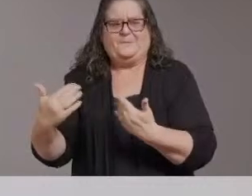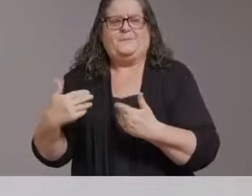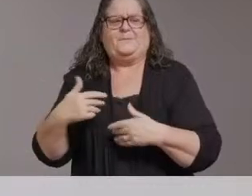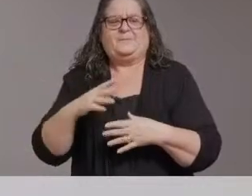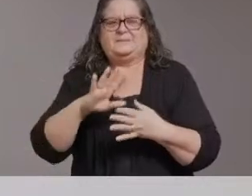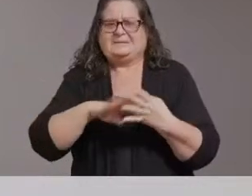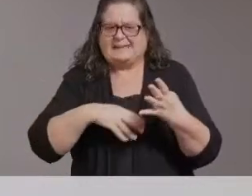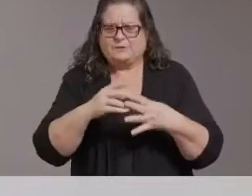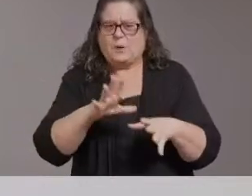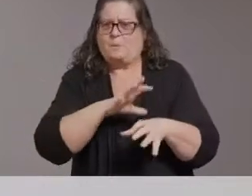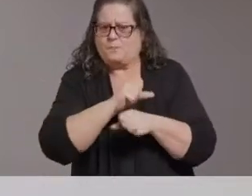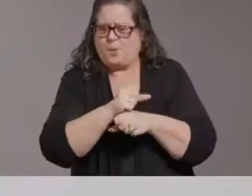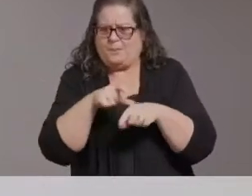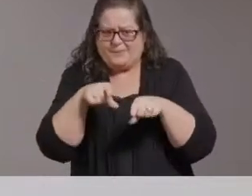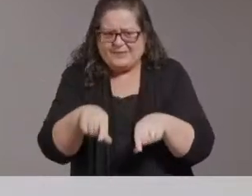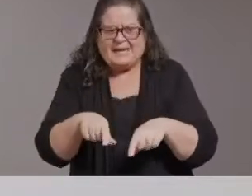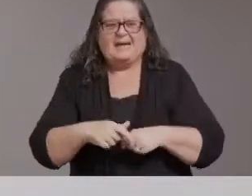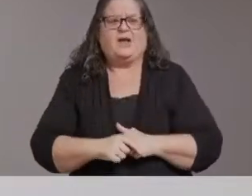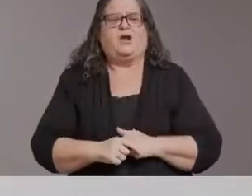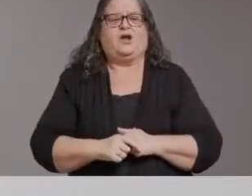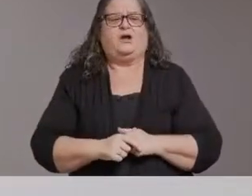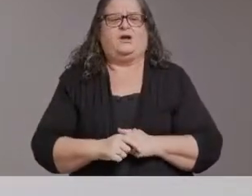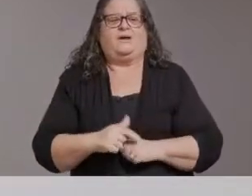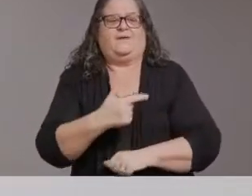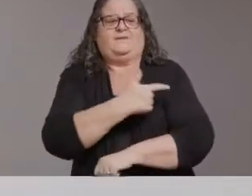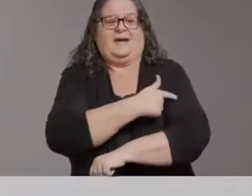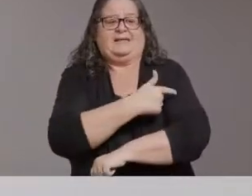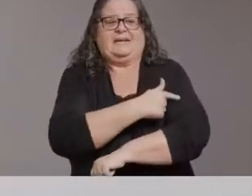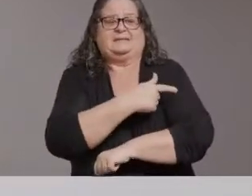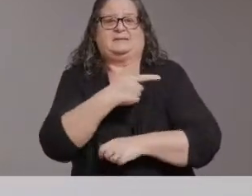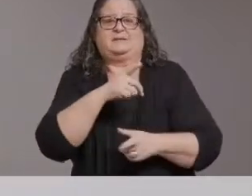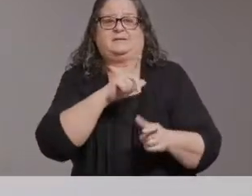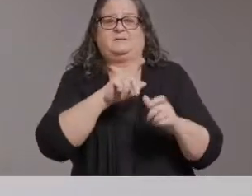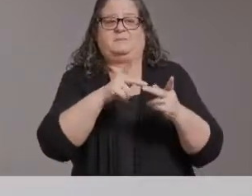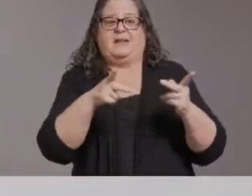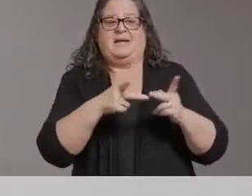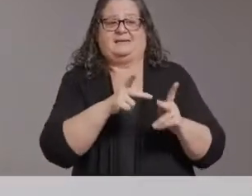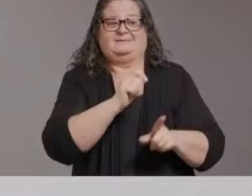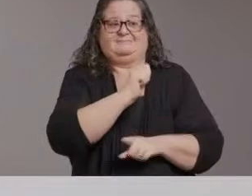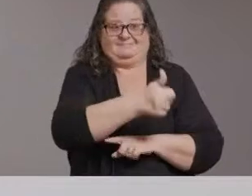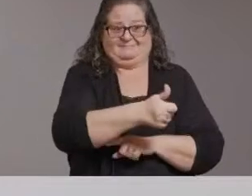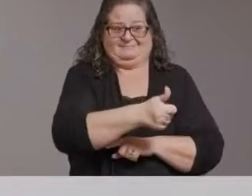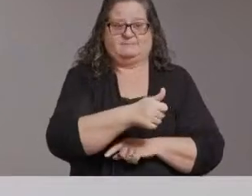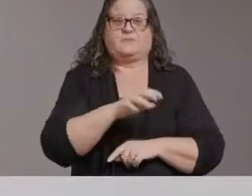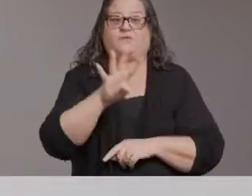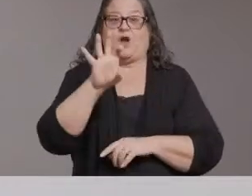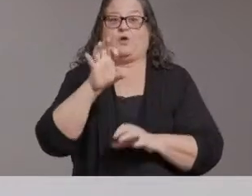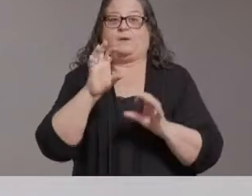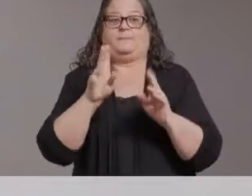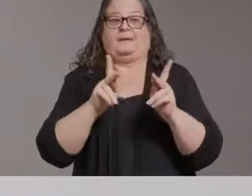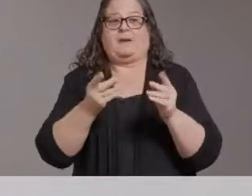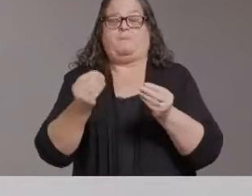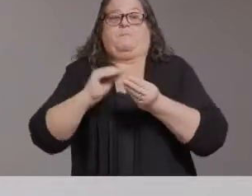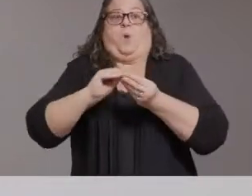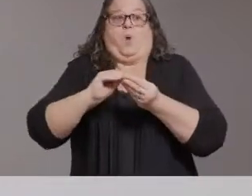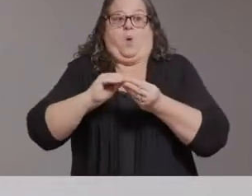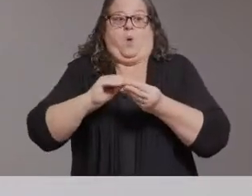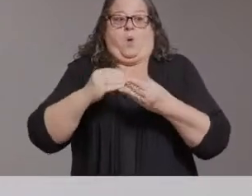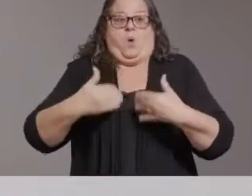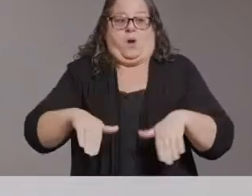at the vaccine pod. So we know that we were able to get 400 more than would have been gotten had we not done that